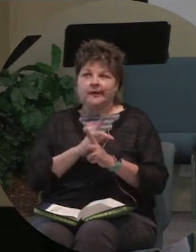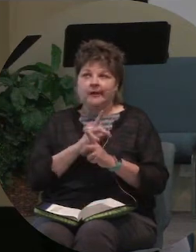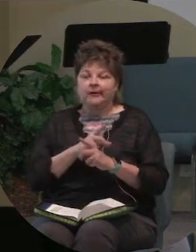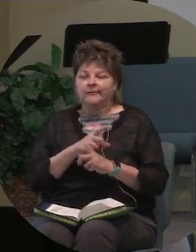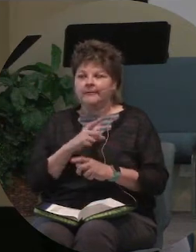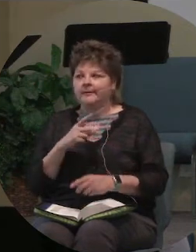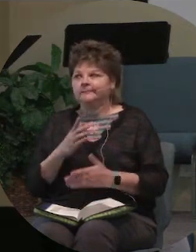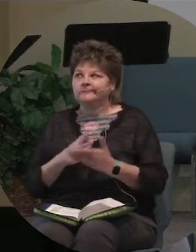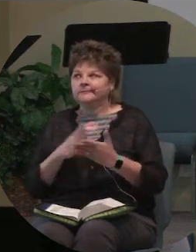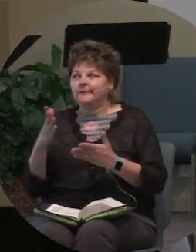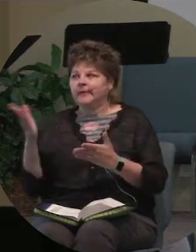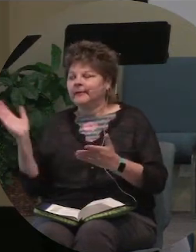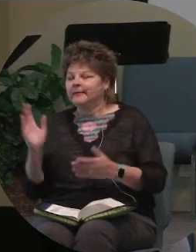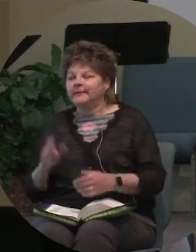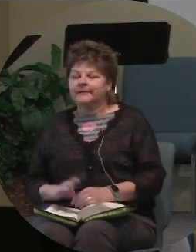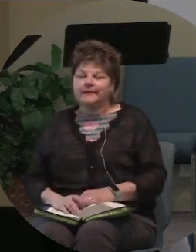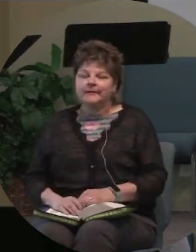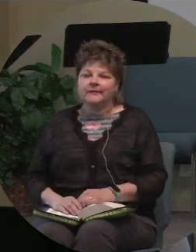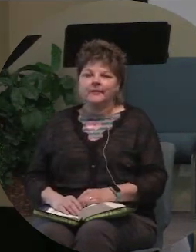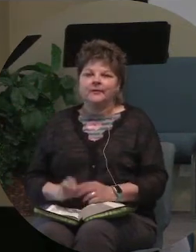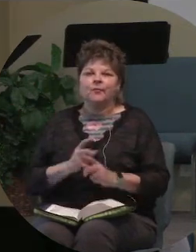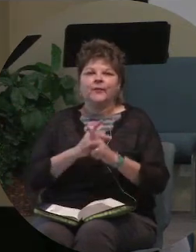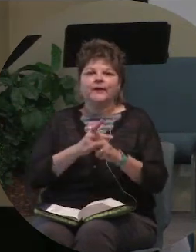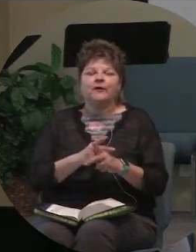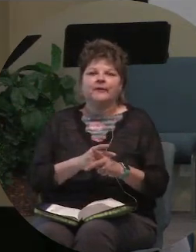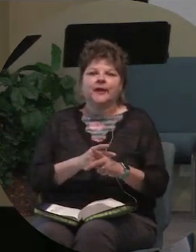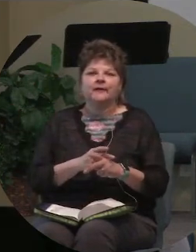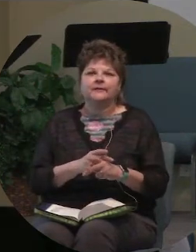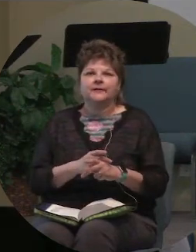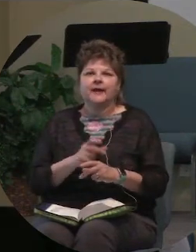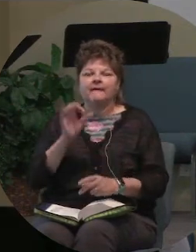something. We call that a facade.